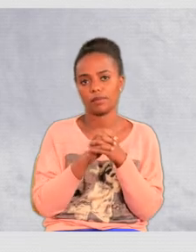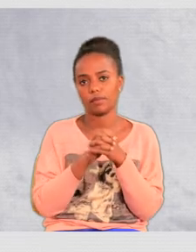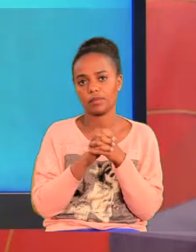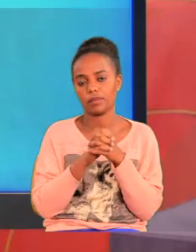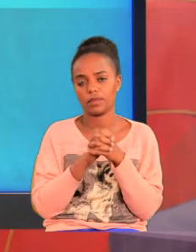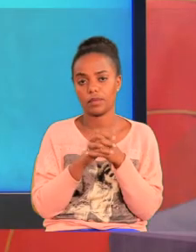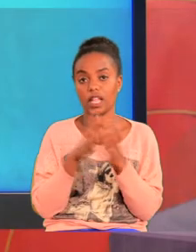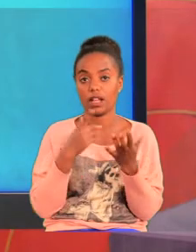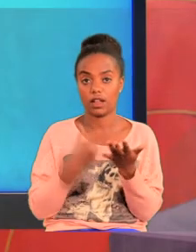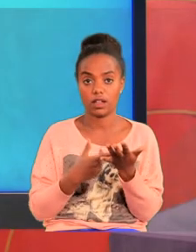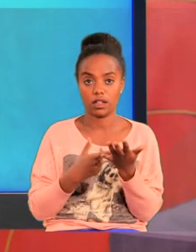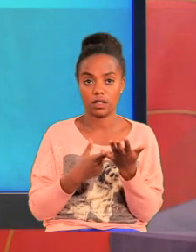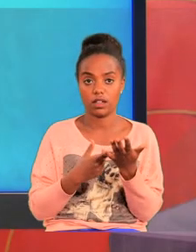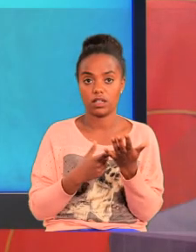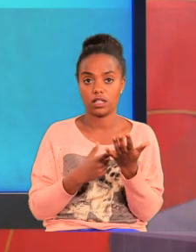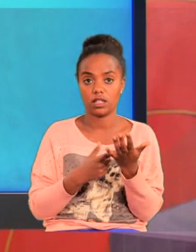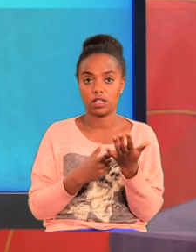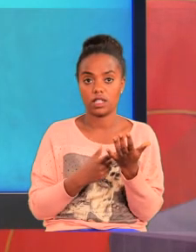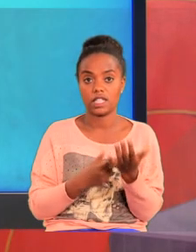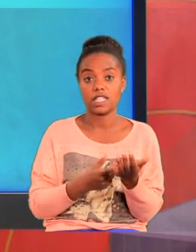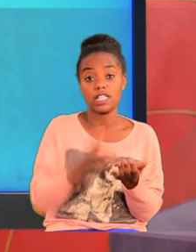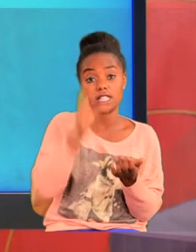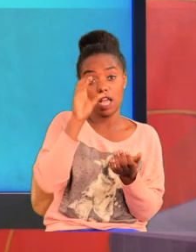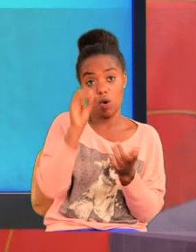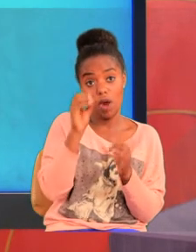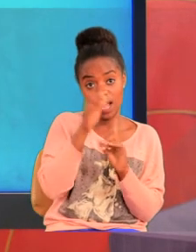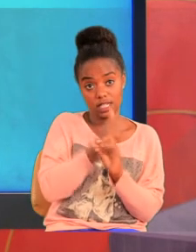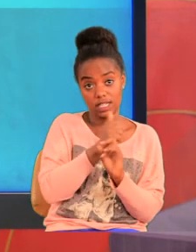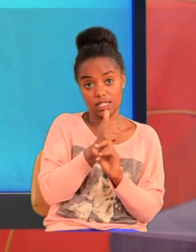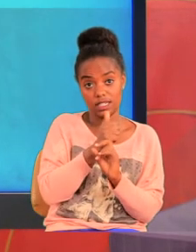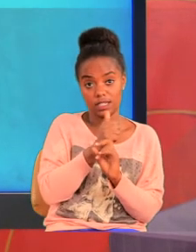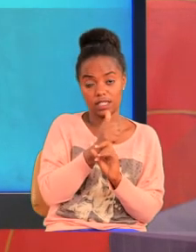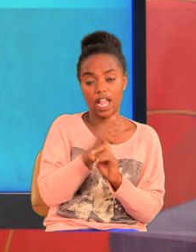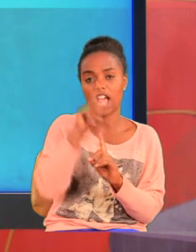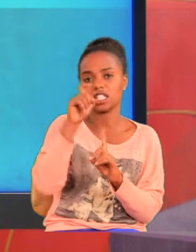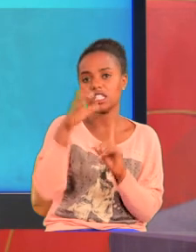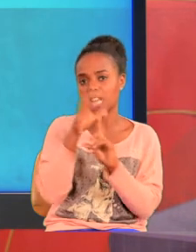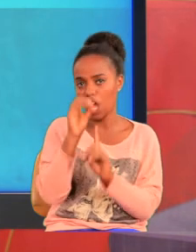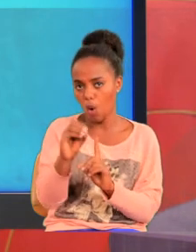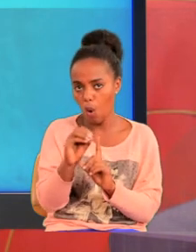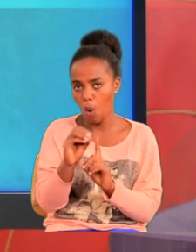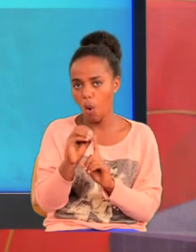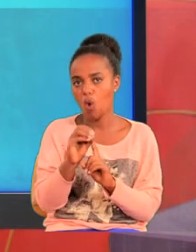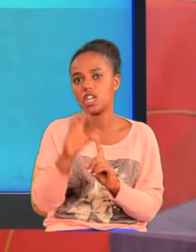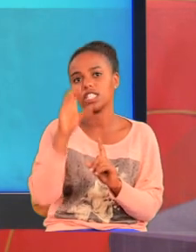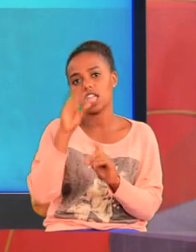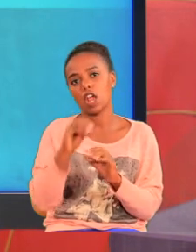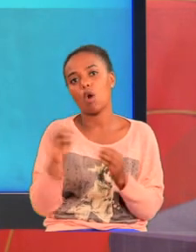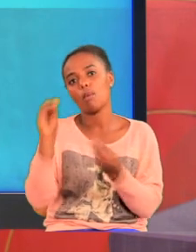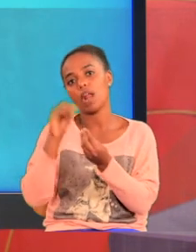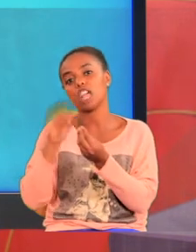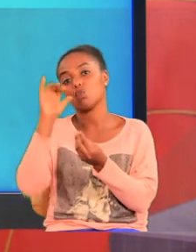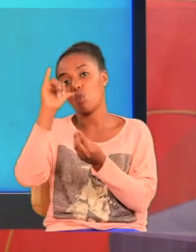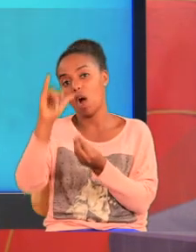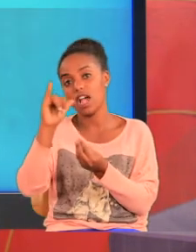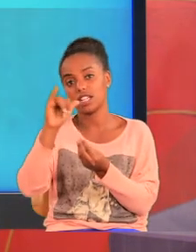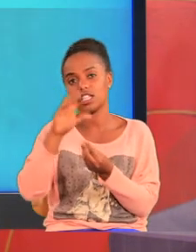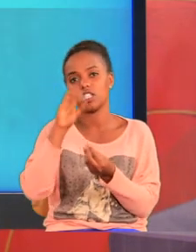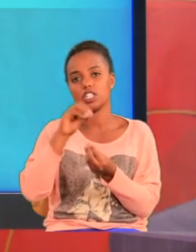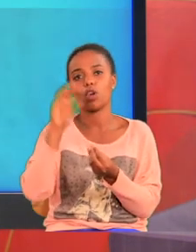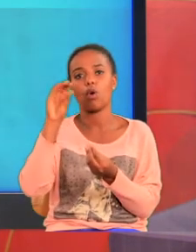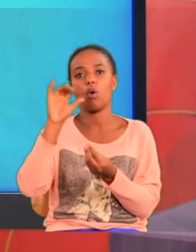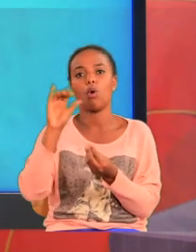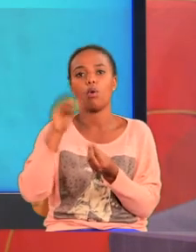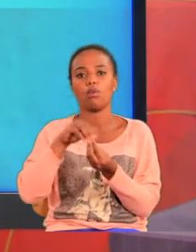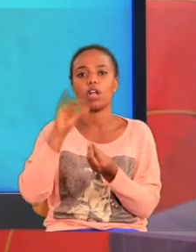Here, if you take 0, this 0 stands with all y, so that 0 plus y gives